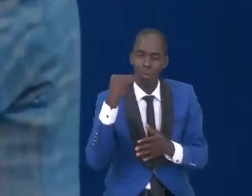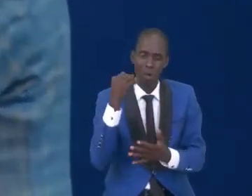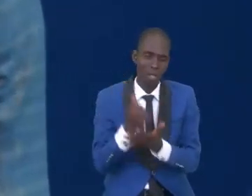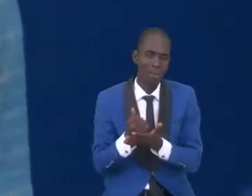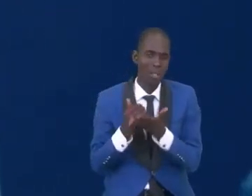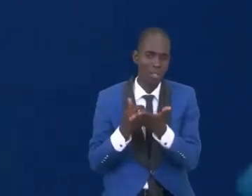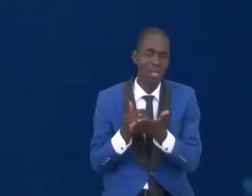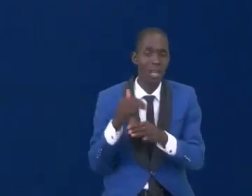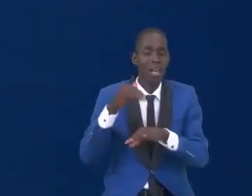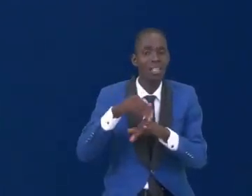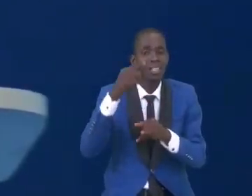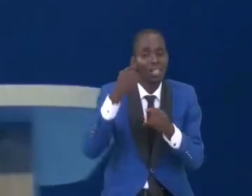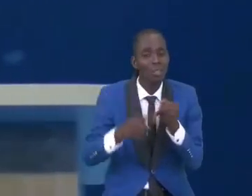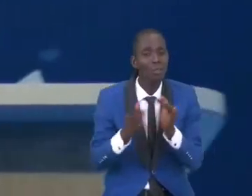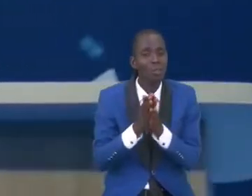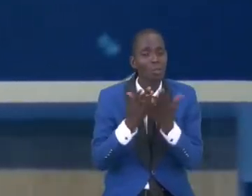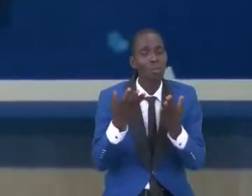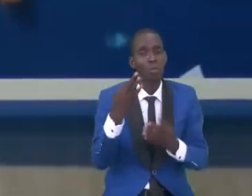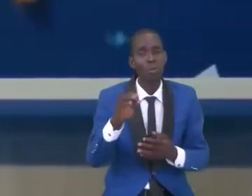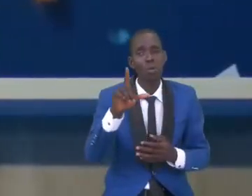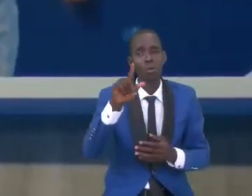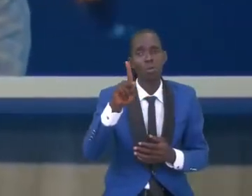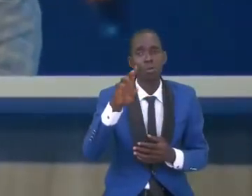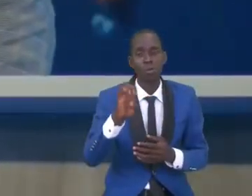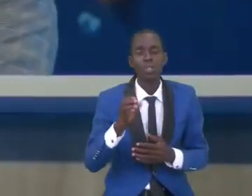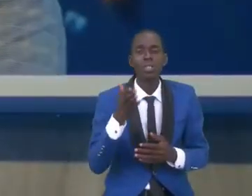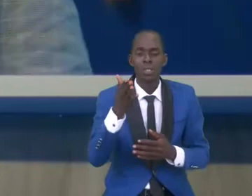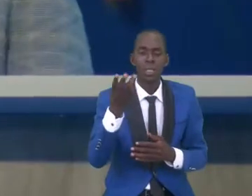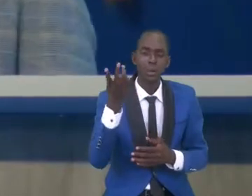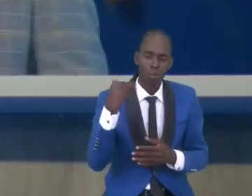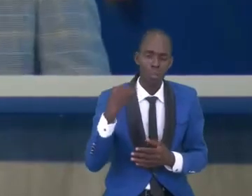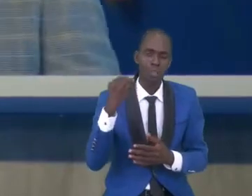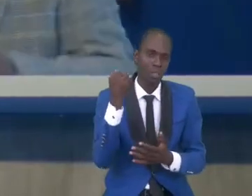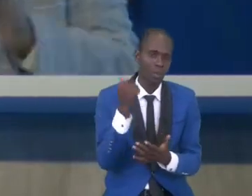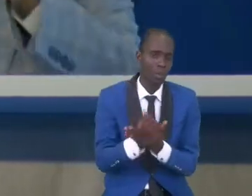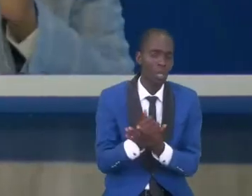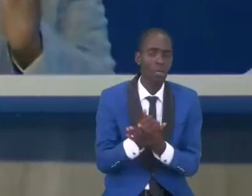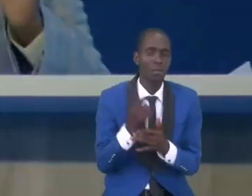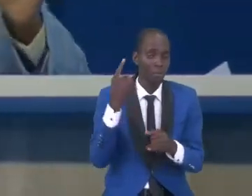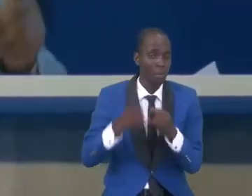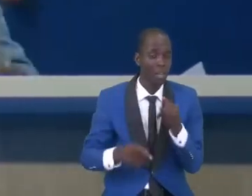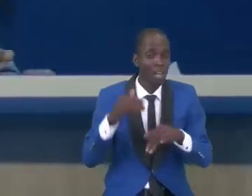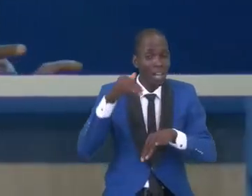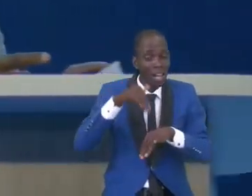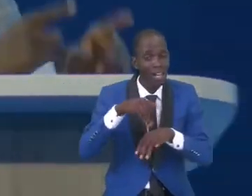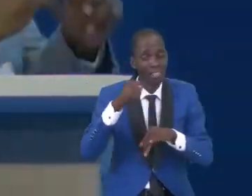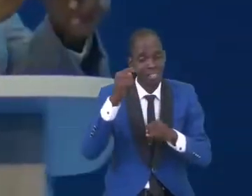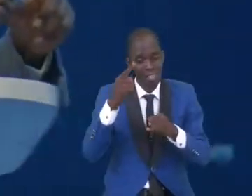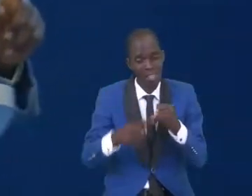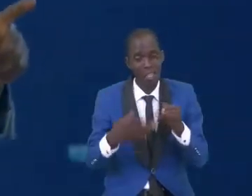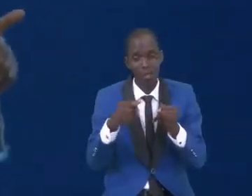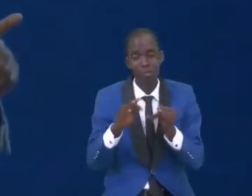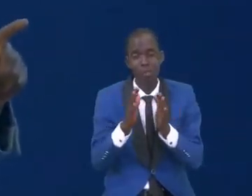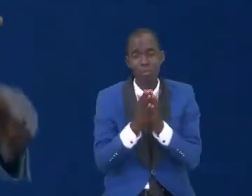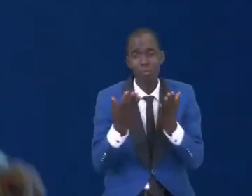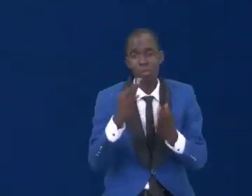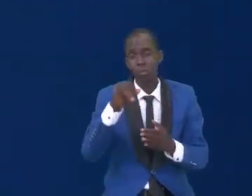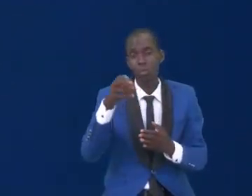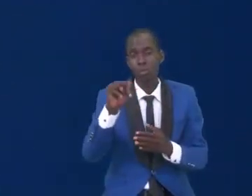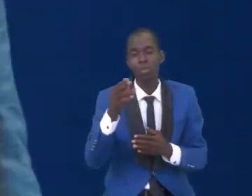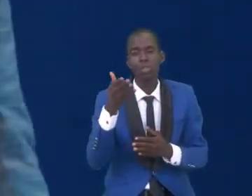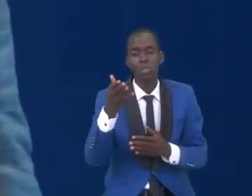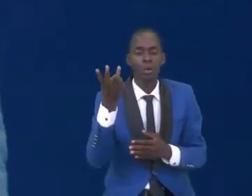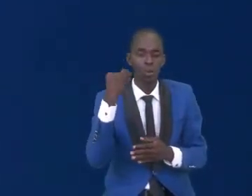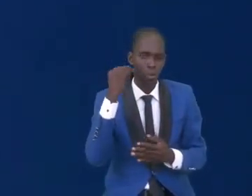of Luke, there is amen, final. At the end of John, there is amen. At